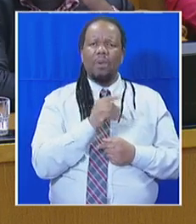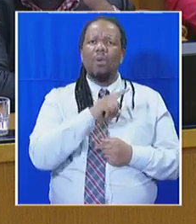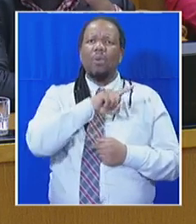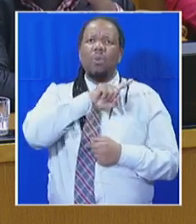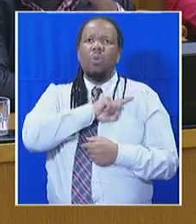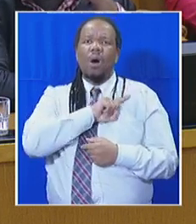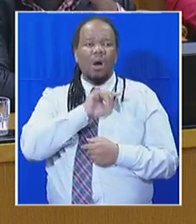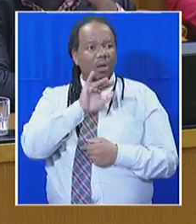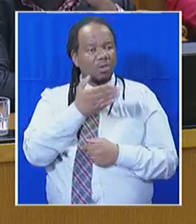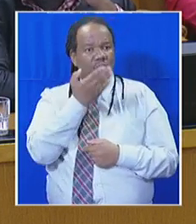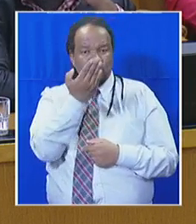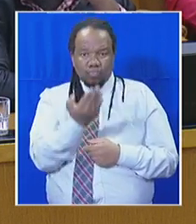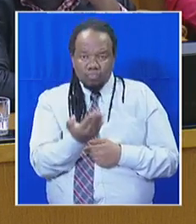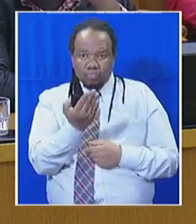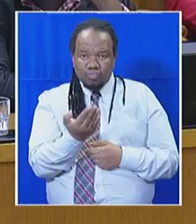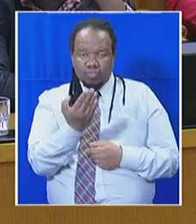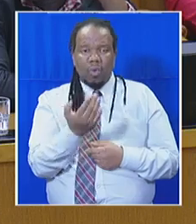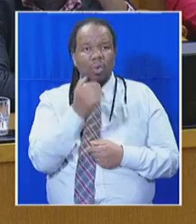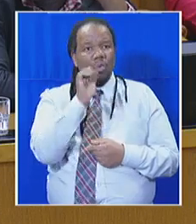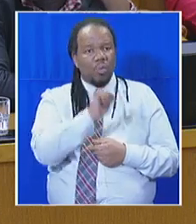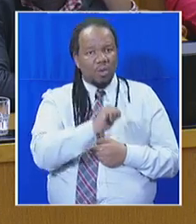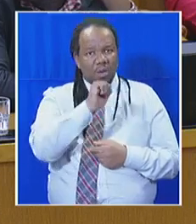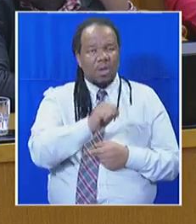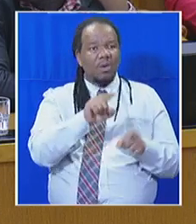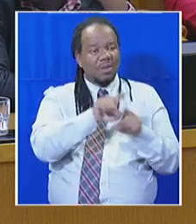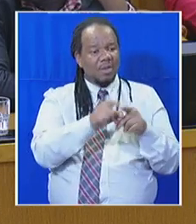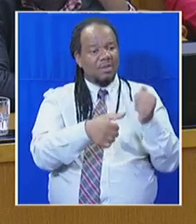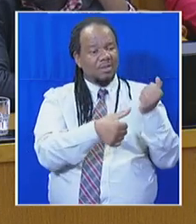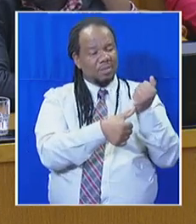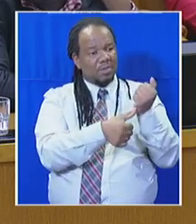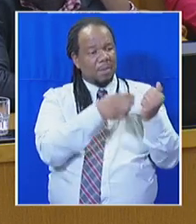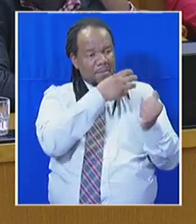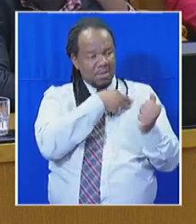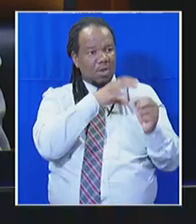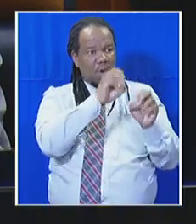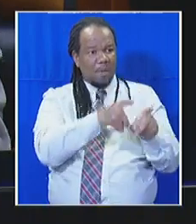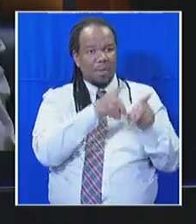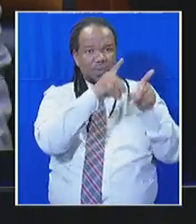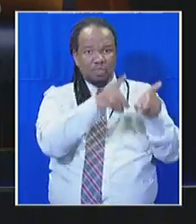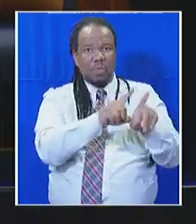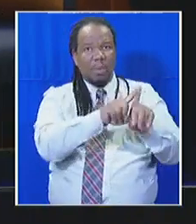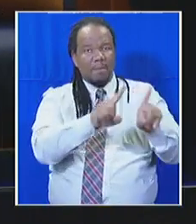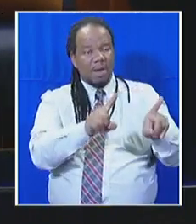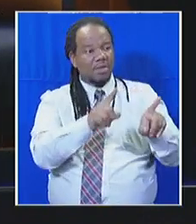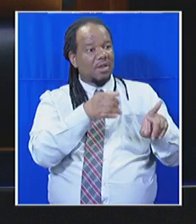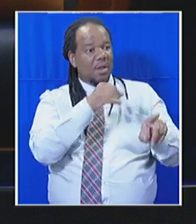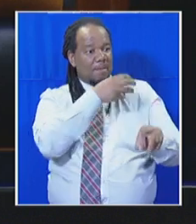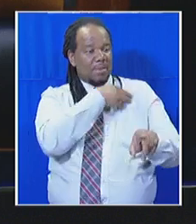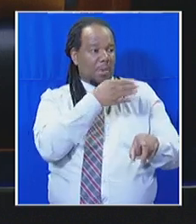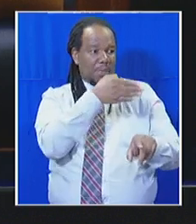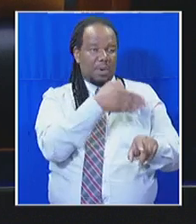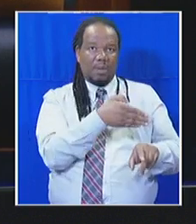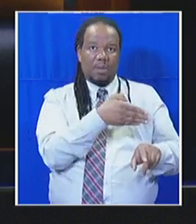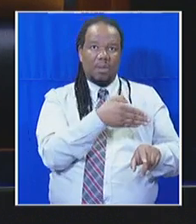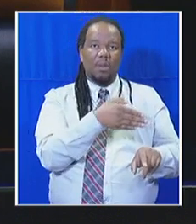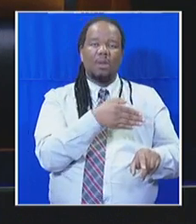exception to the fact that we allowed a deputy minister an opportunity, having not had a minister? Honourable Member, you have made